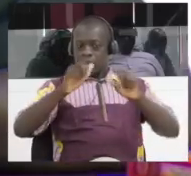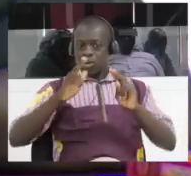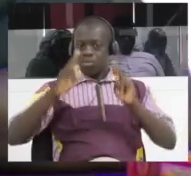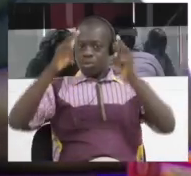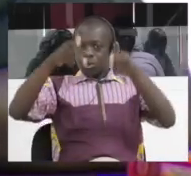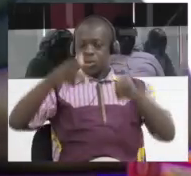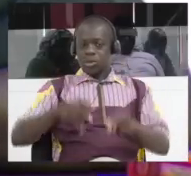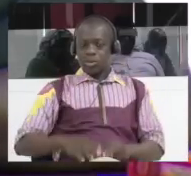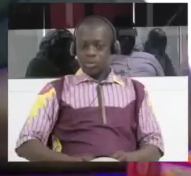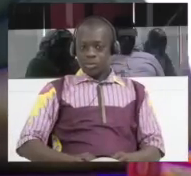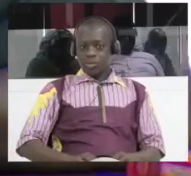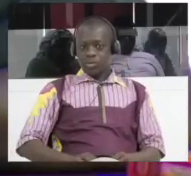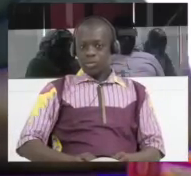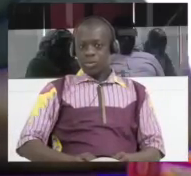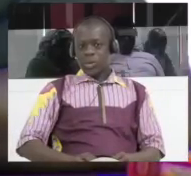I think